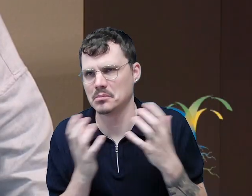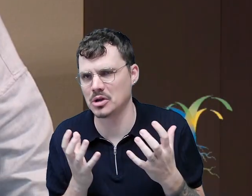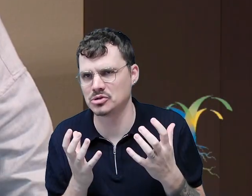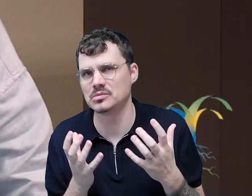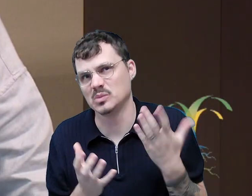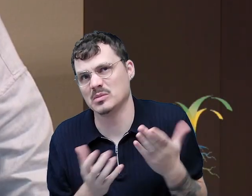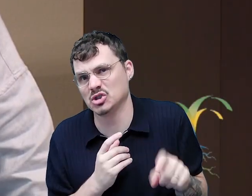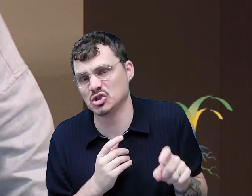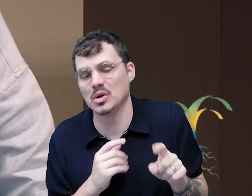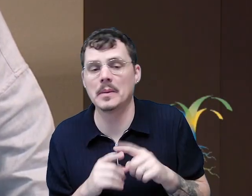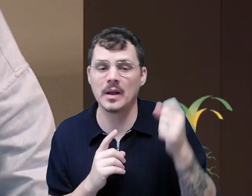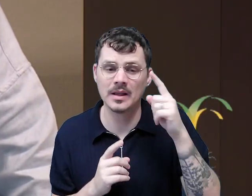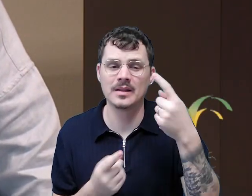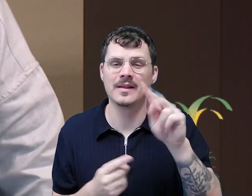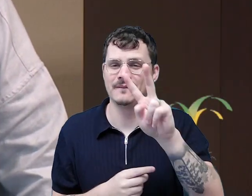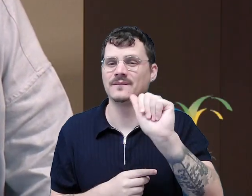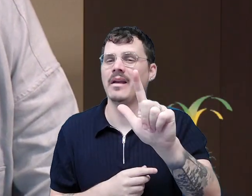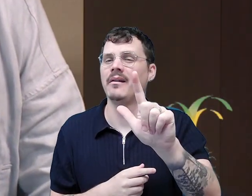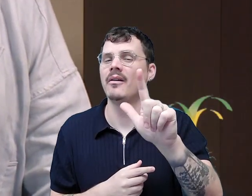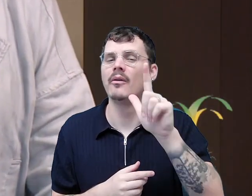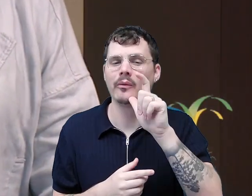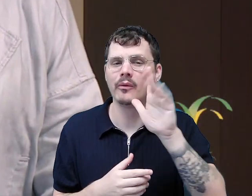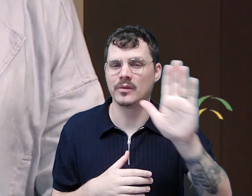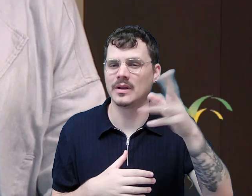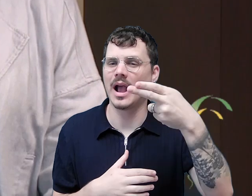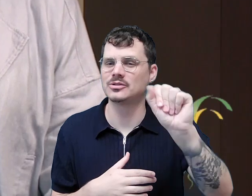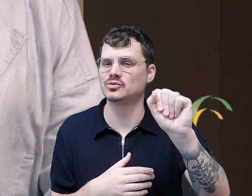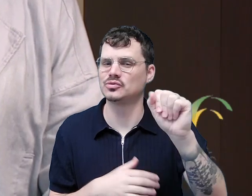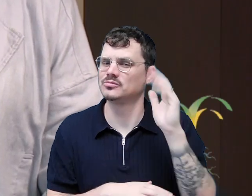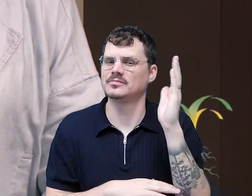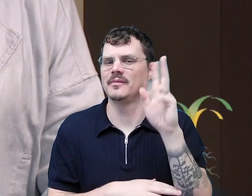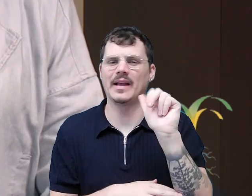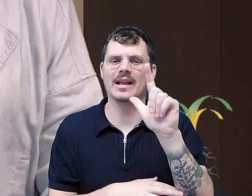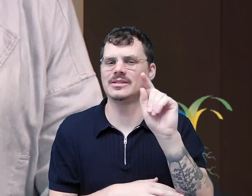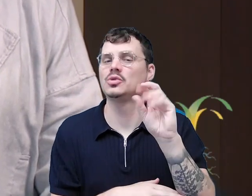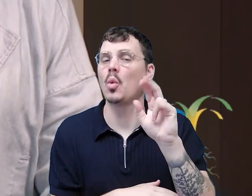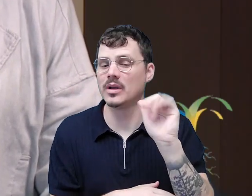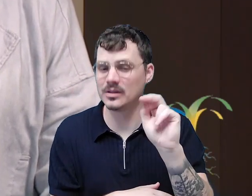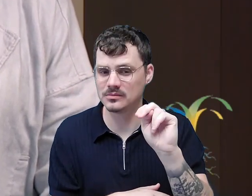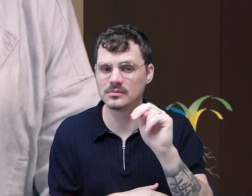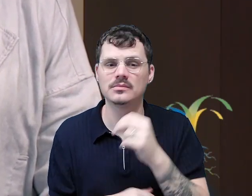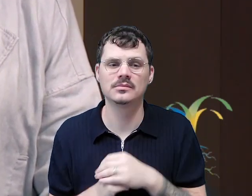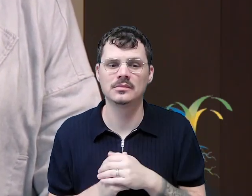probably should have. The valedictorian at his high school